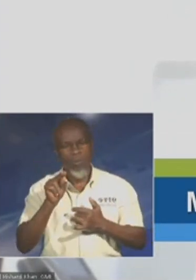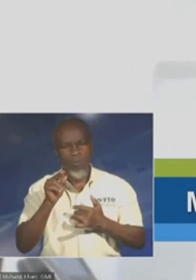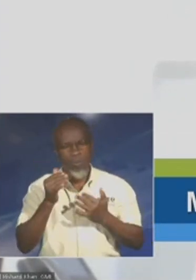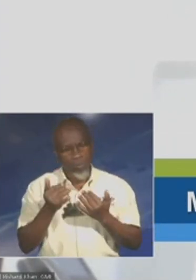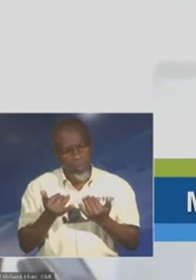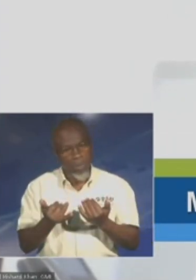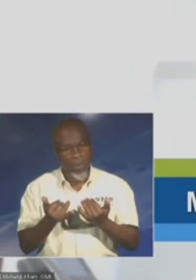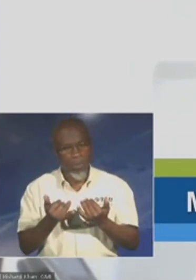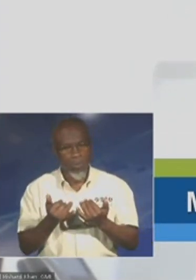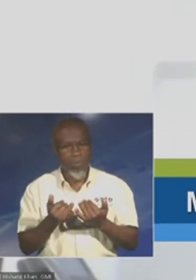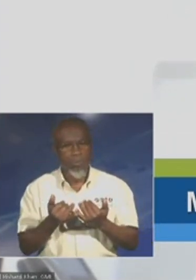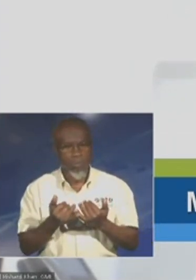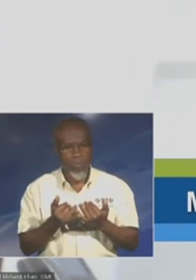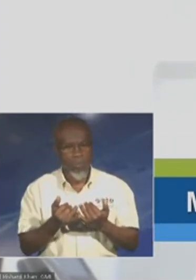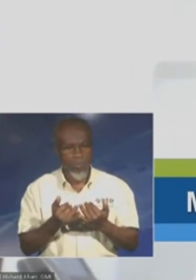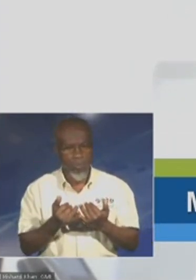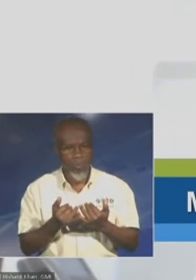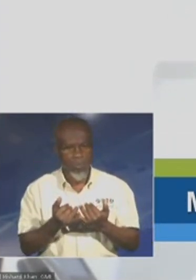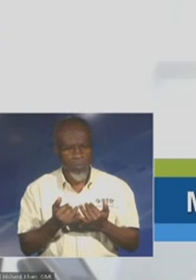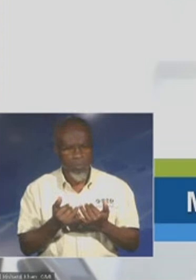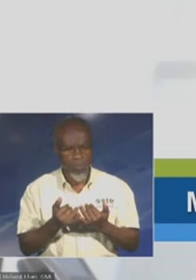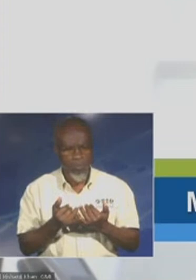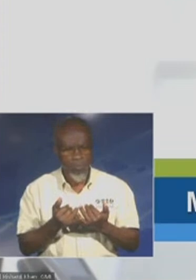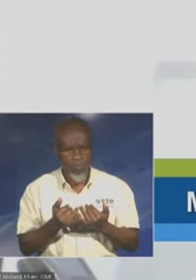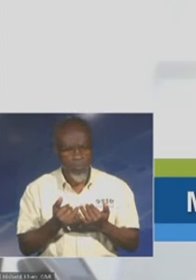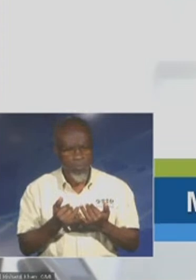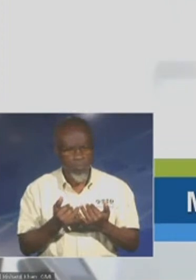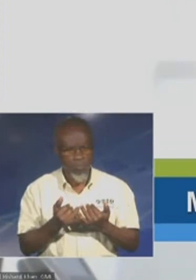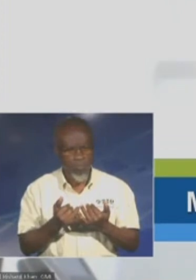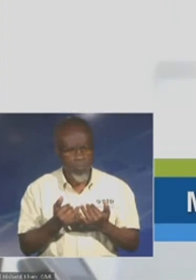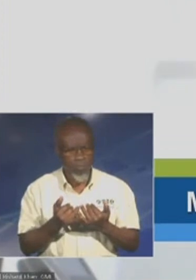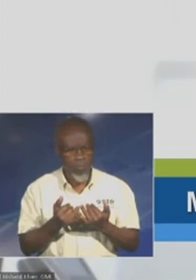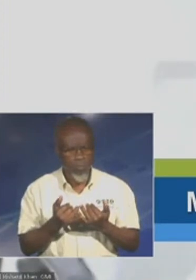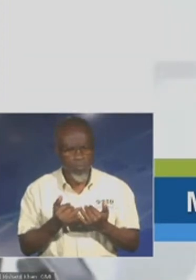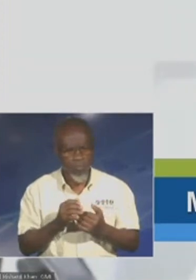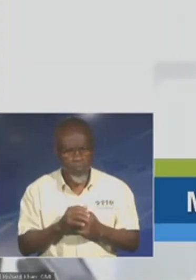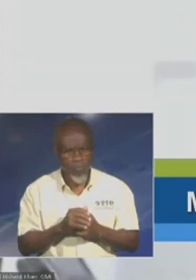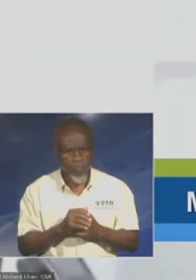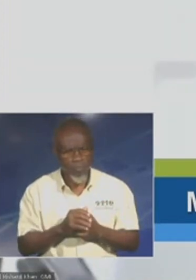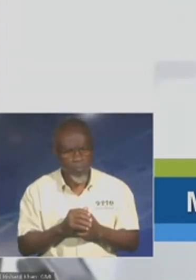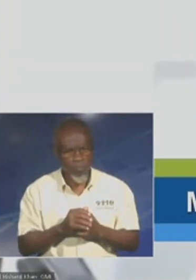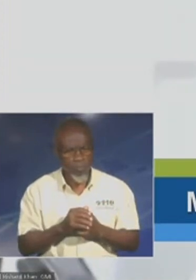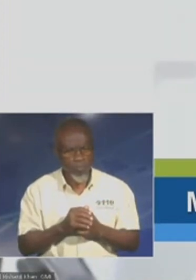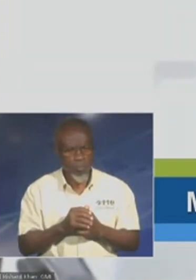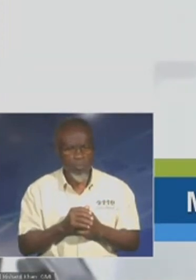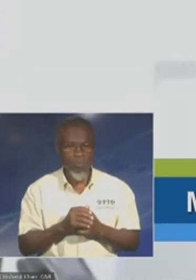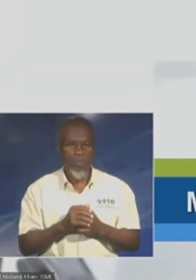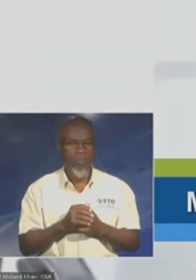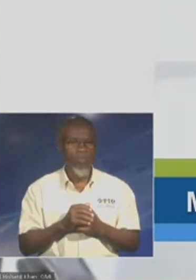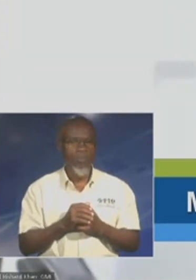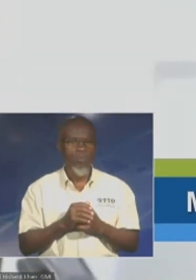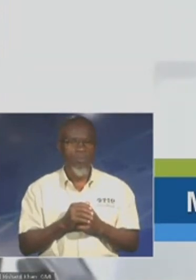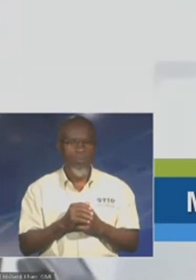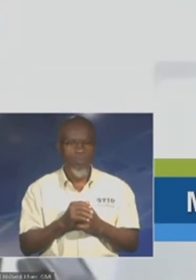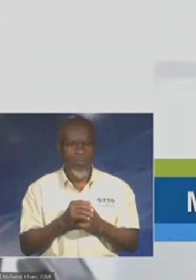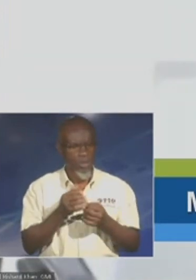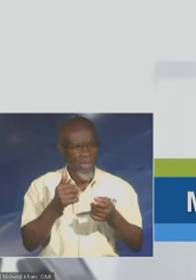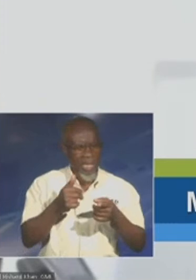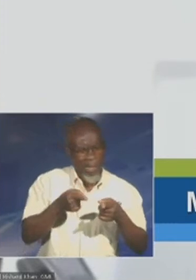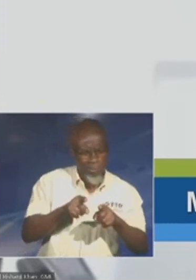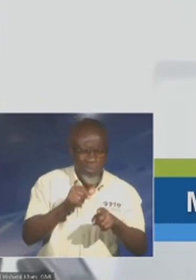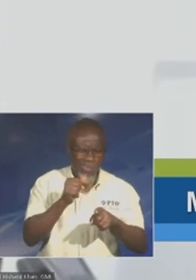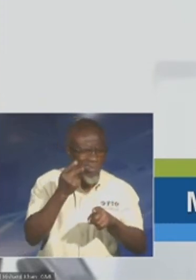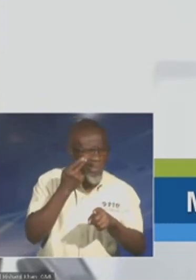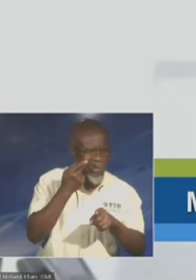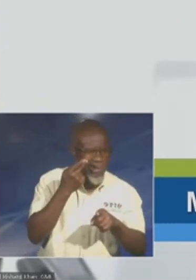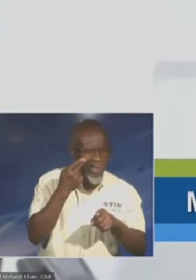this point in time that is, I don't want to say a main focus, because it's not something that we're seeing occurring so much right now